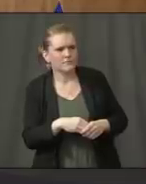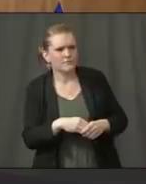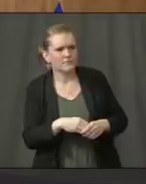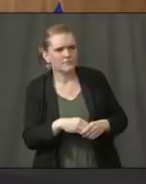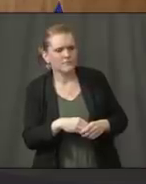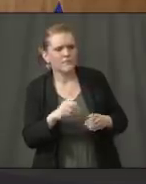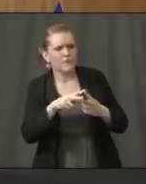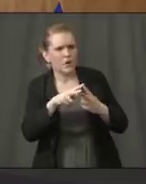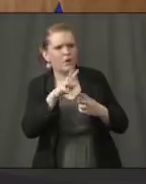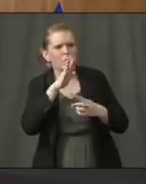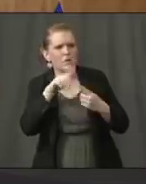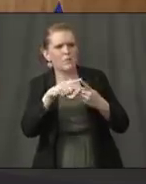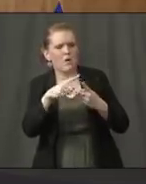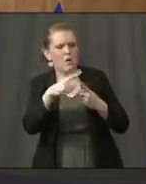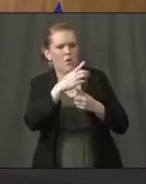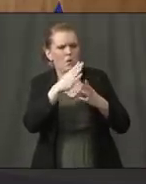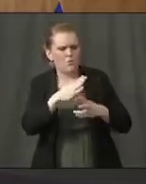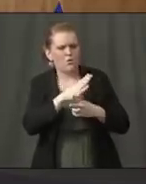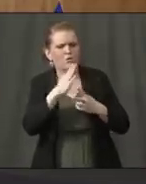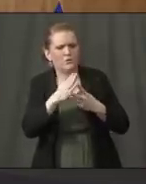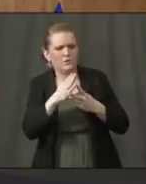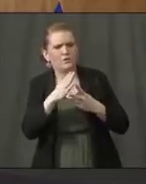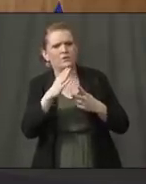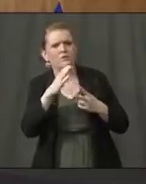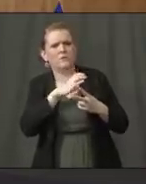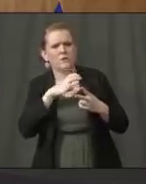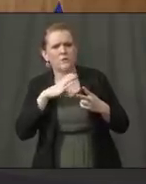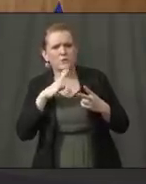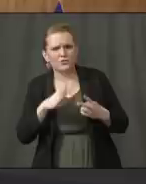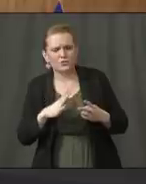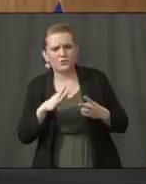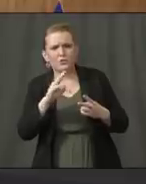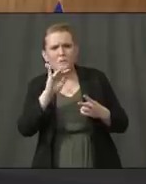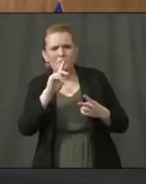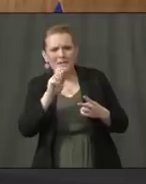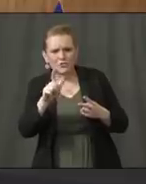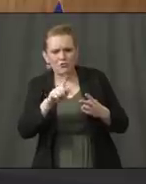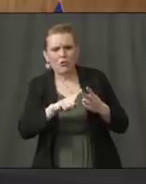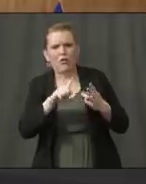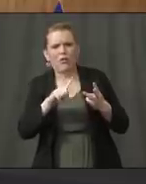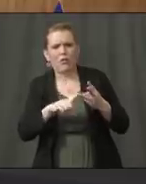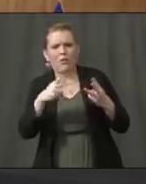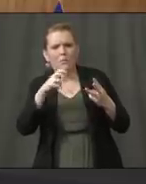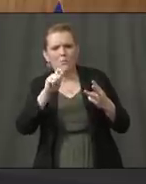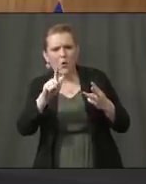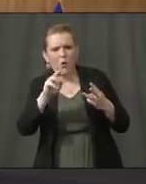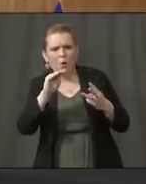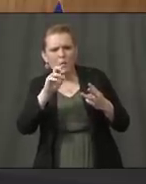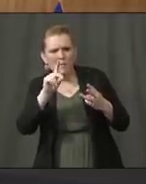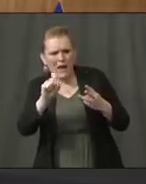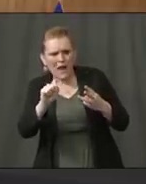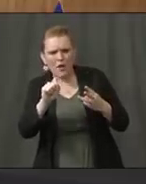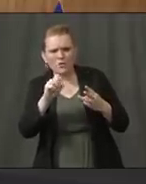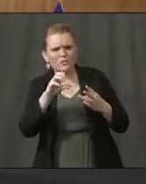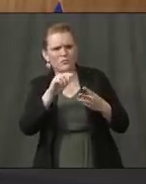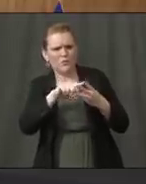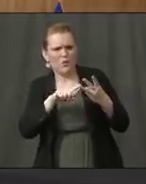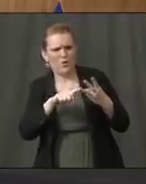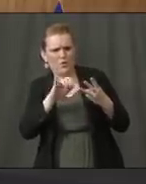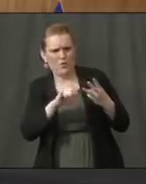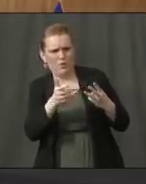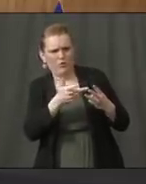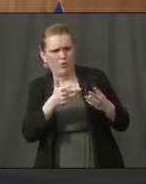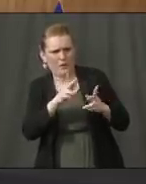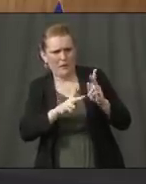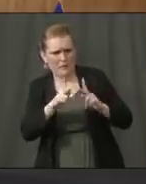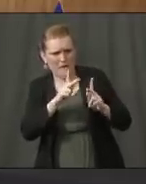Mitchell and Paul Mounds, is that like a co-equal 3 people? How are they going to